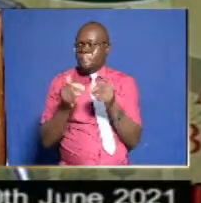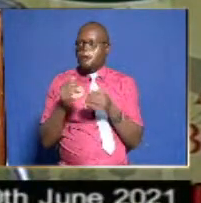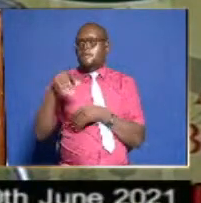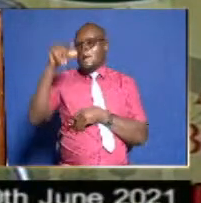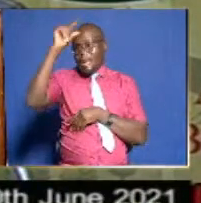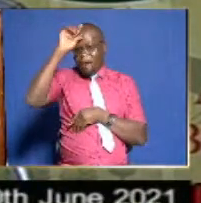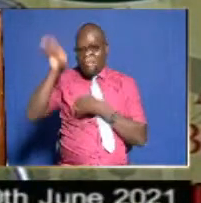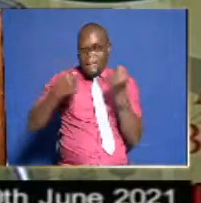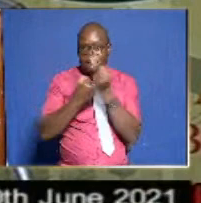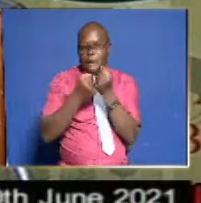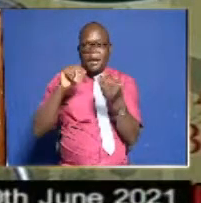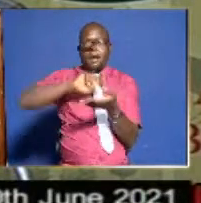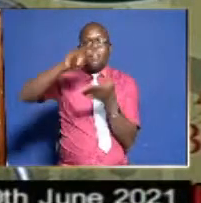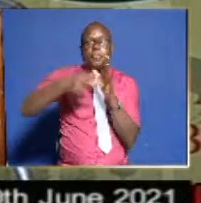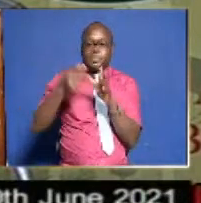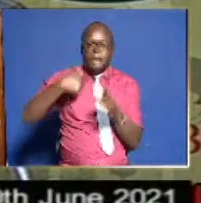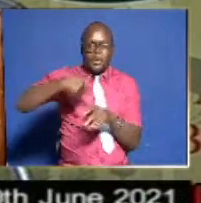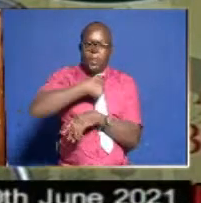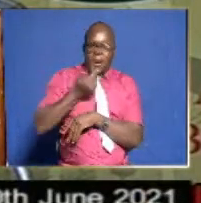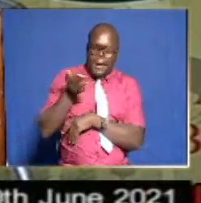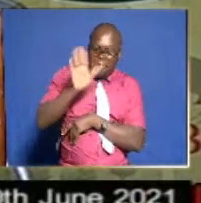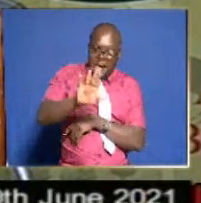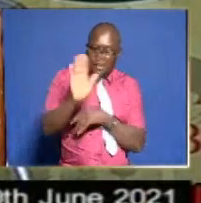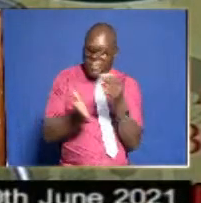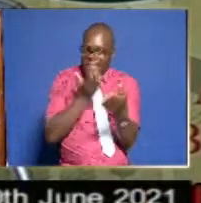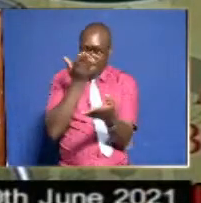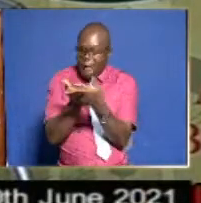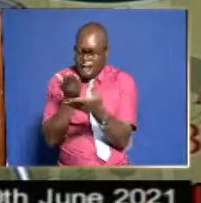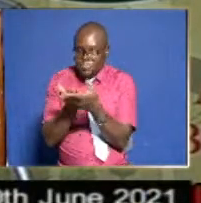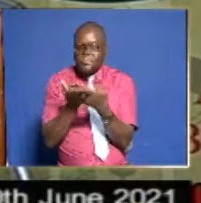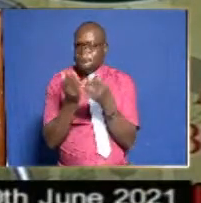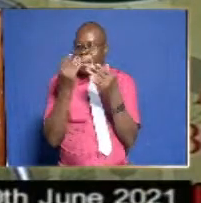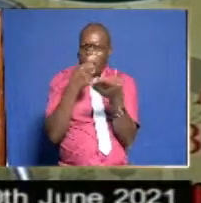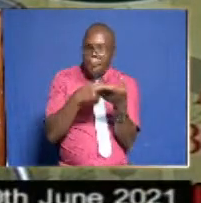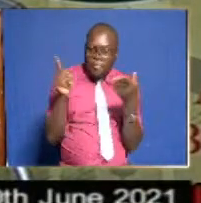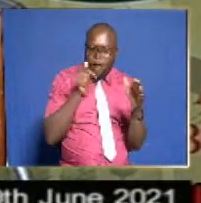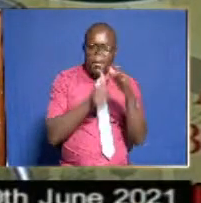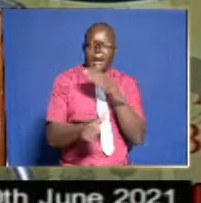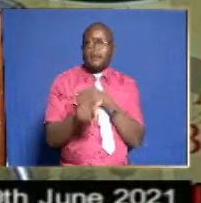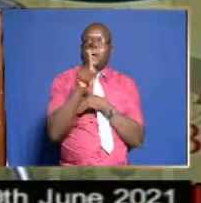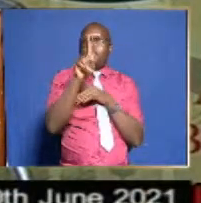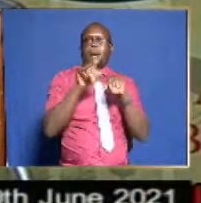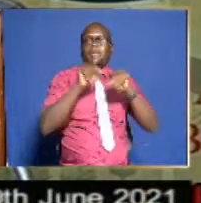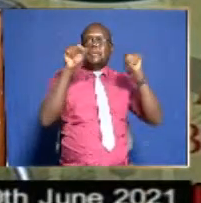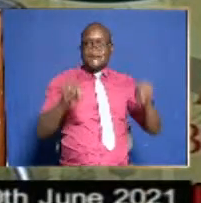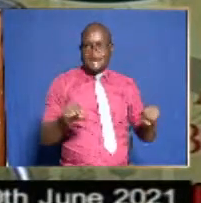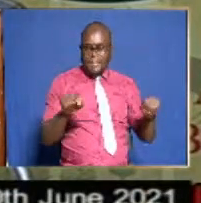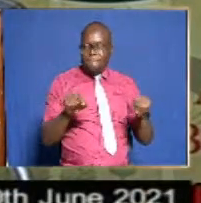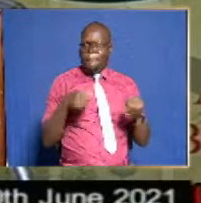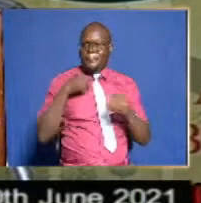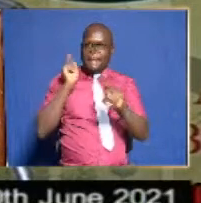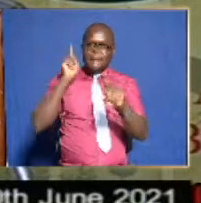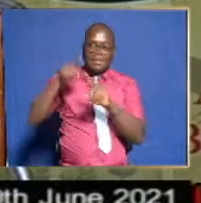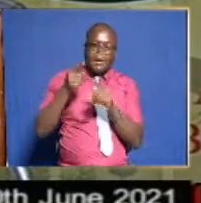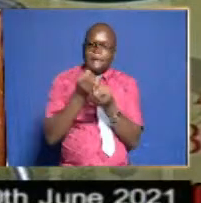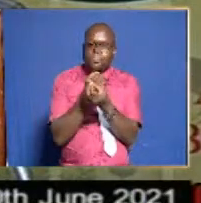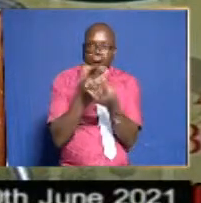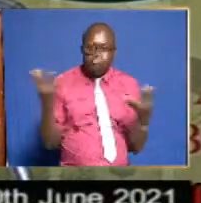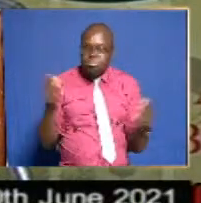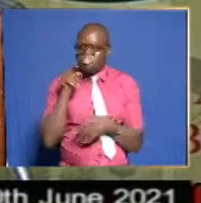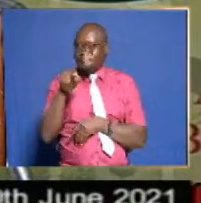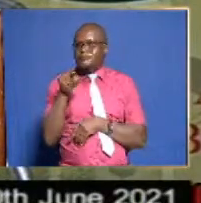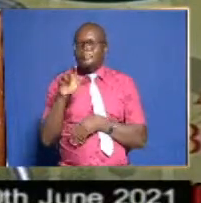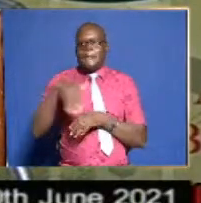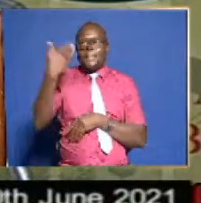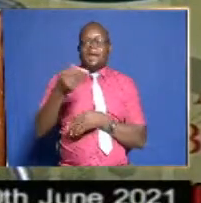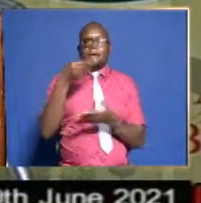projects, we have embarked on automation of the application and approval under the single window system and target to roll out in the